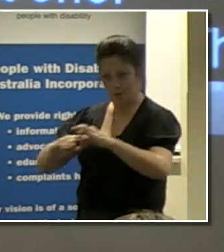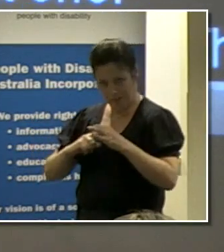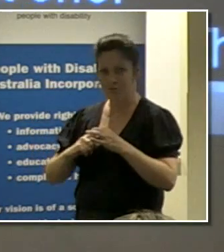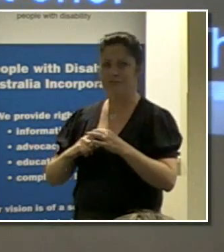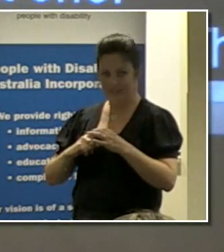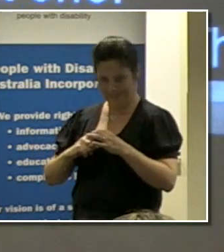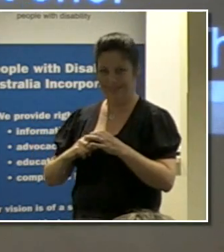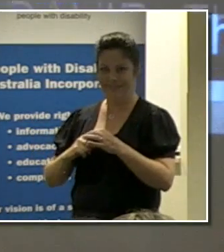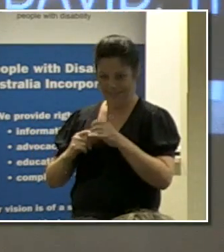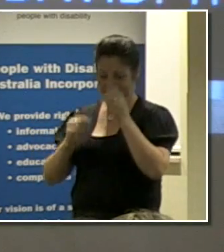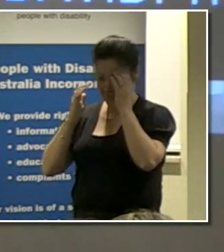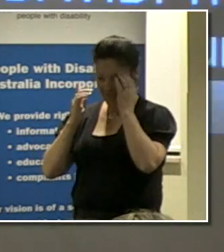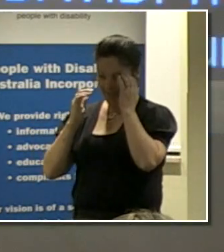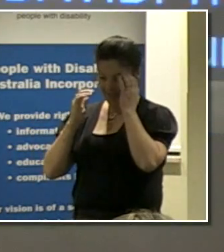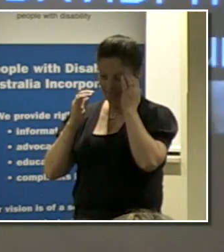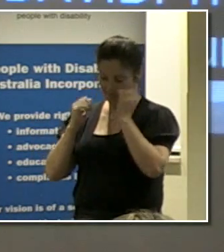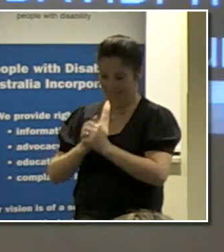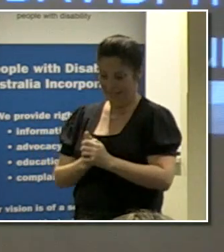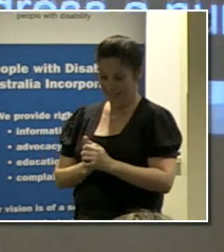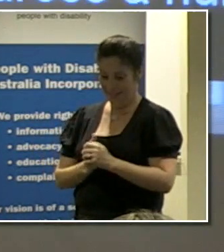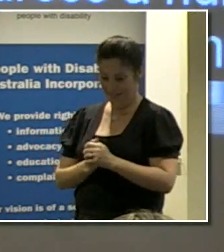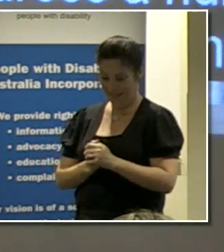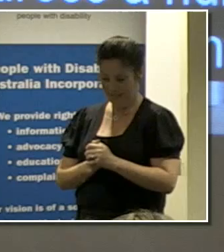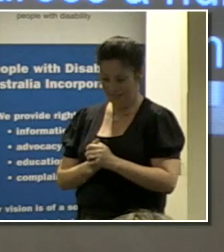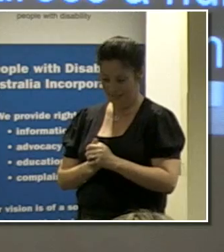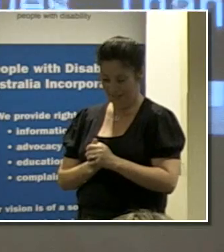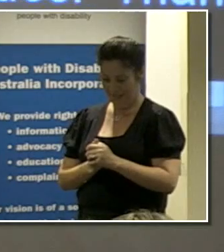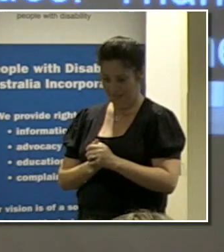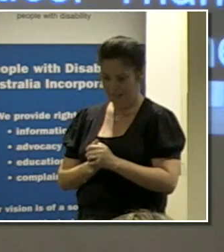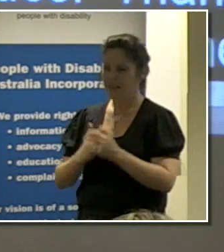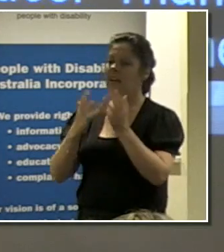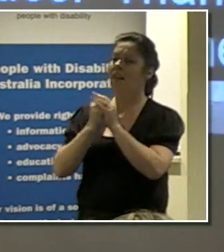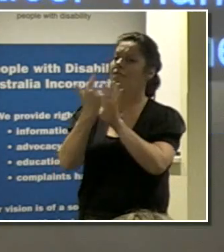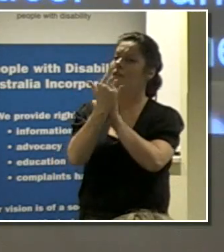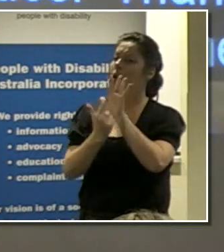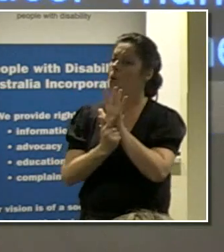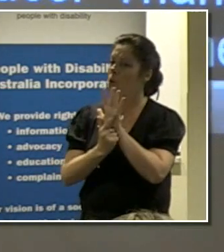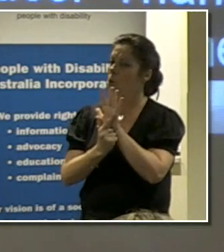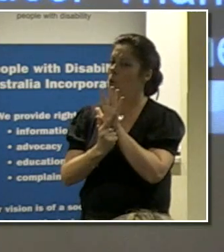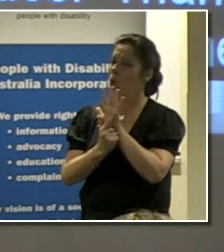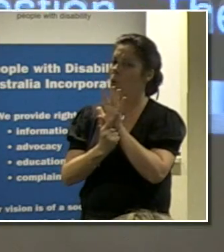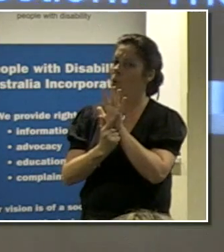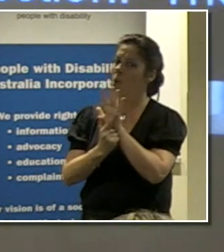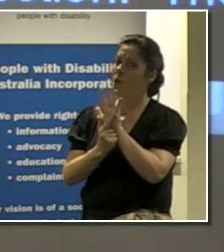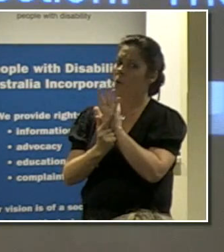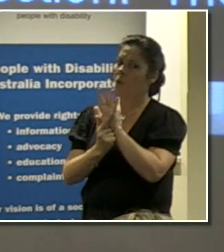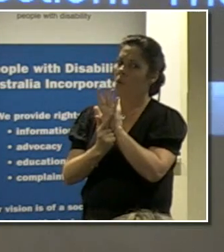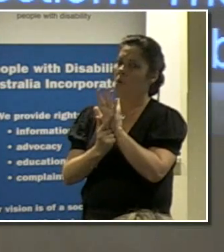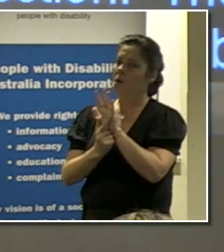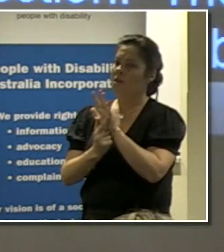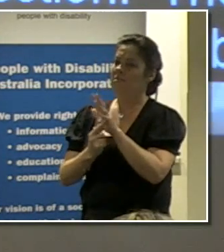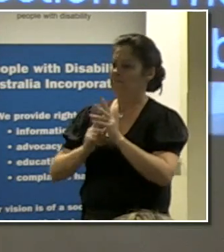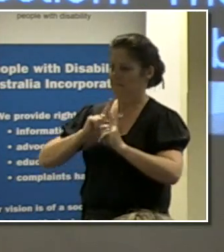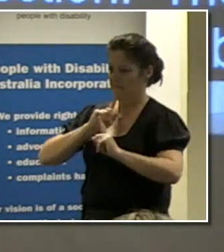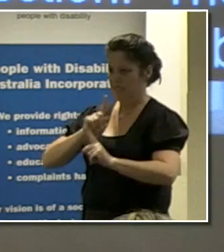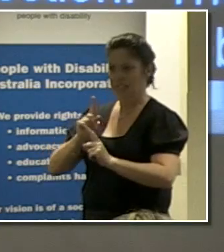question. The legislation not only permits, but in fact instructs